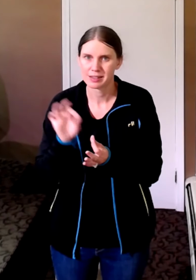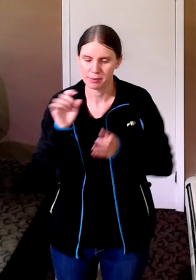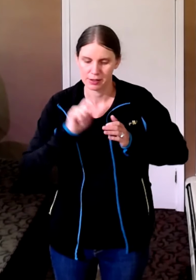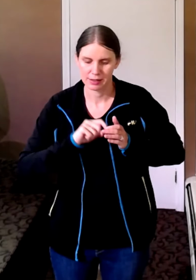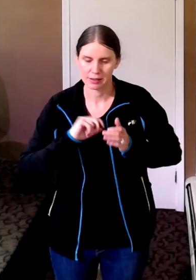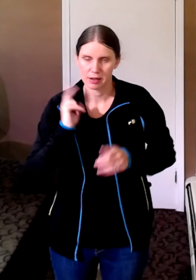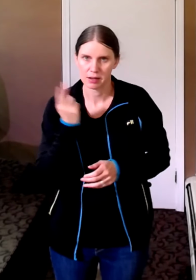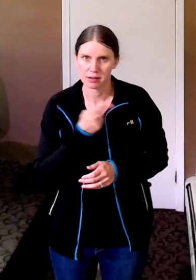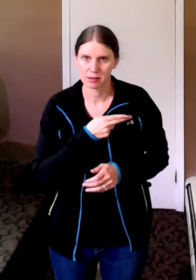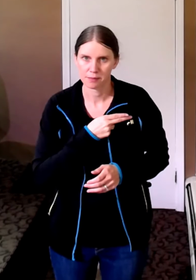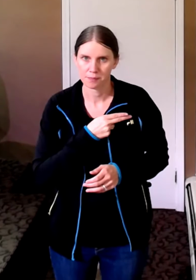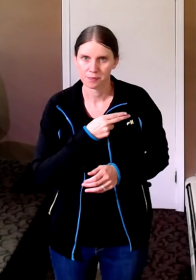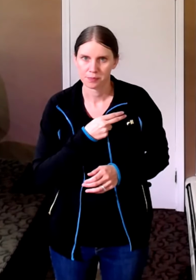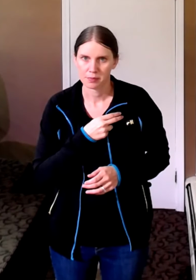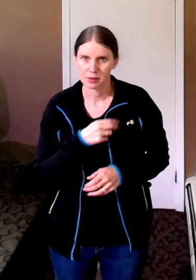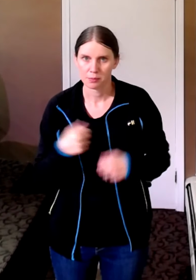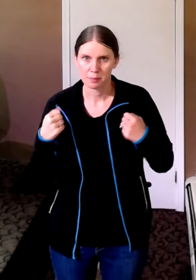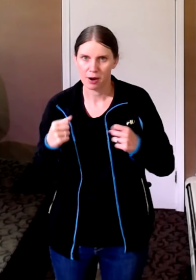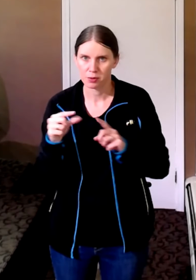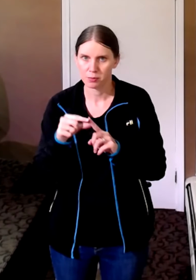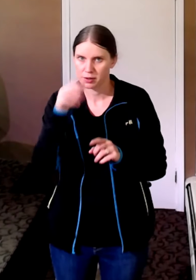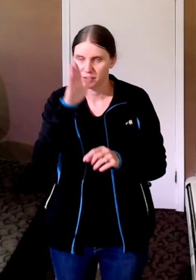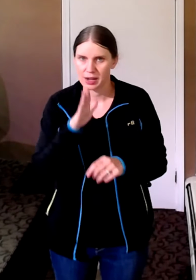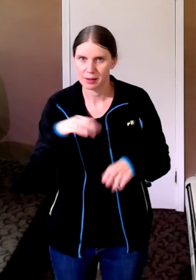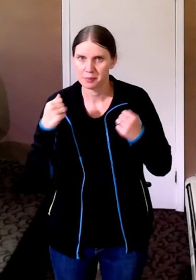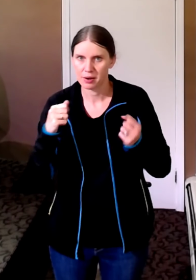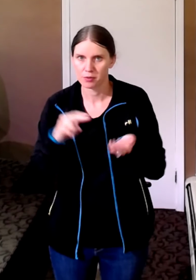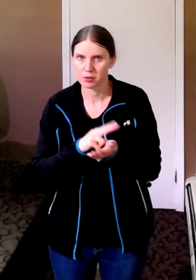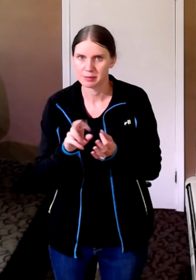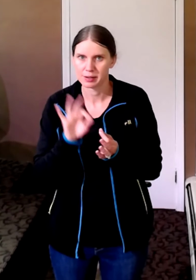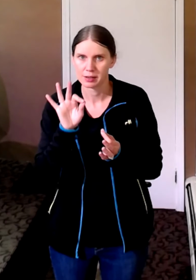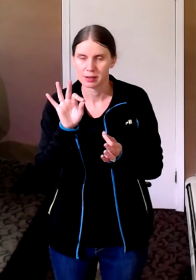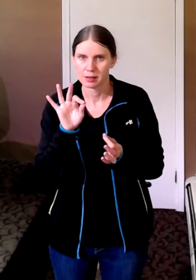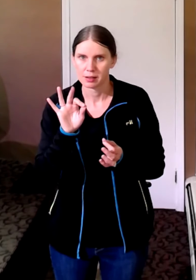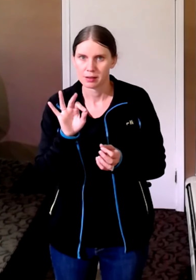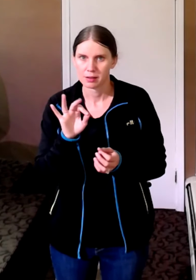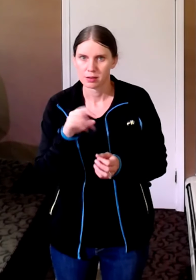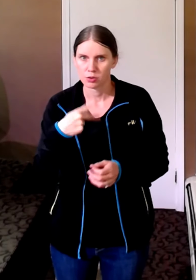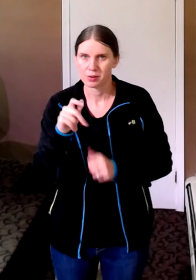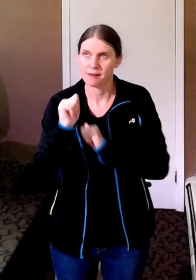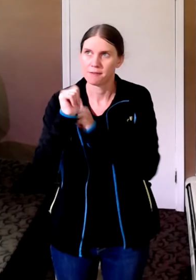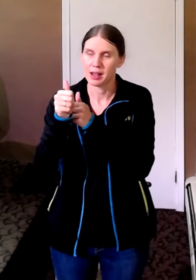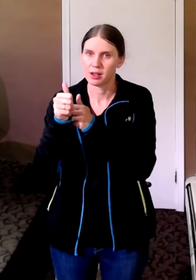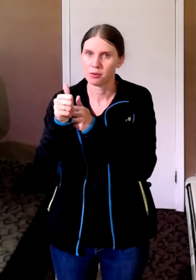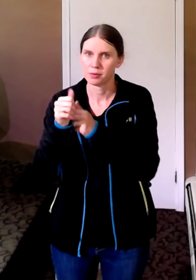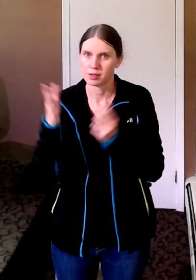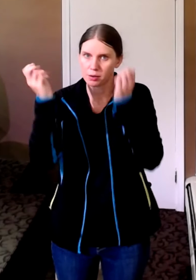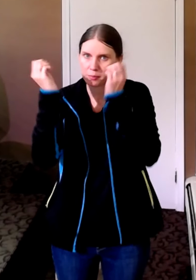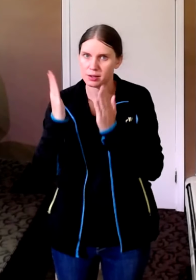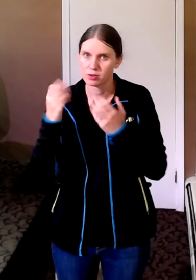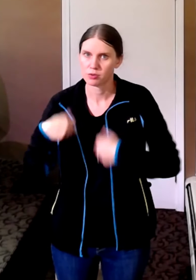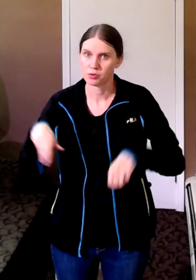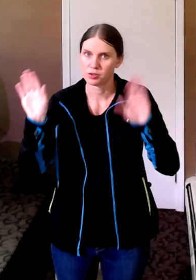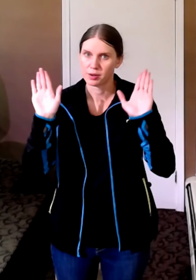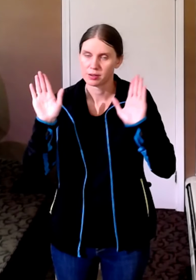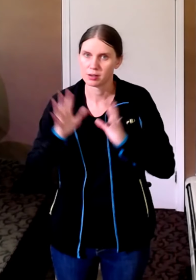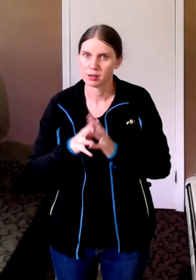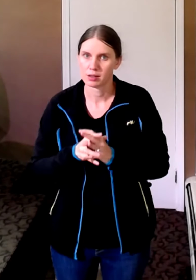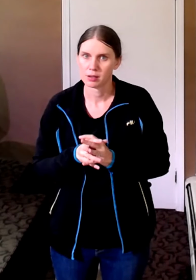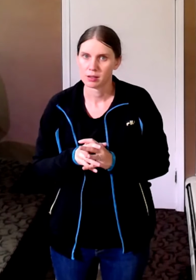us, powered by the Word of God and the power of the Holy Spirit, and as we follow, as we're obedient, as we surrender to